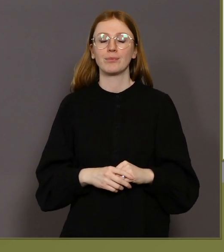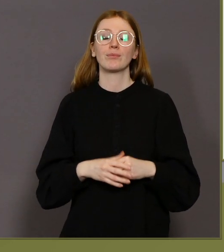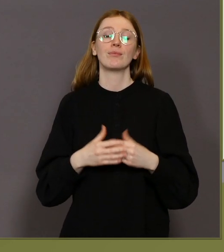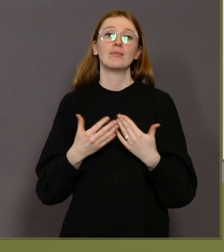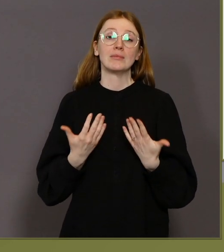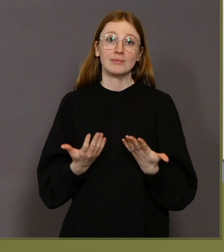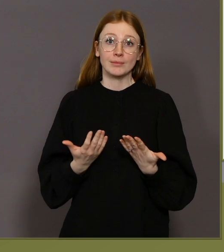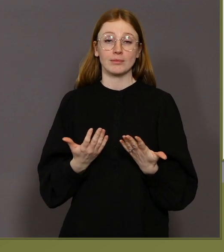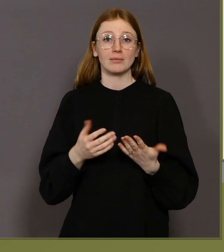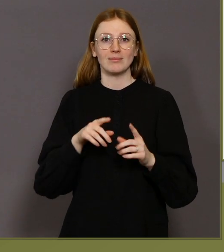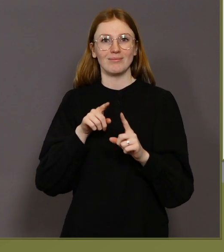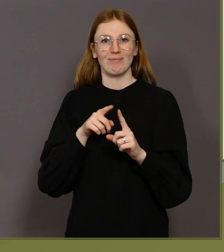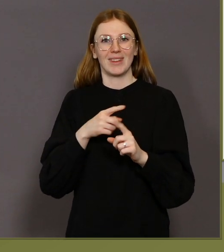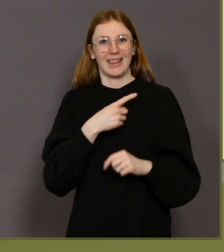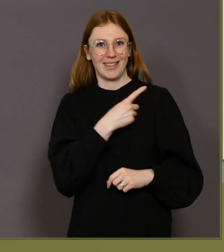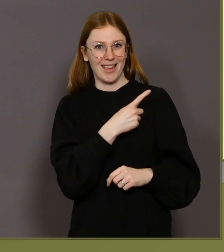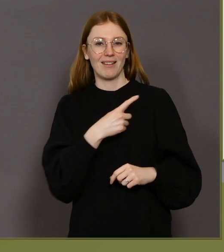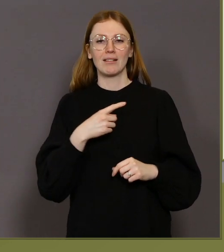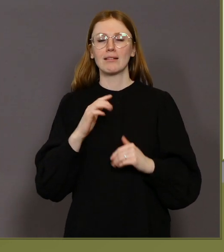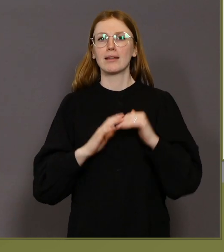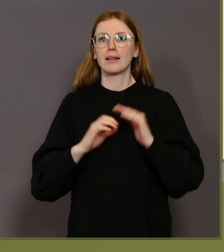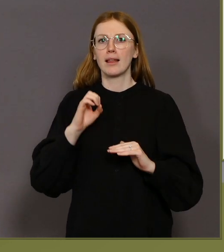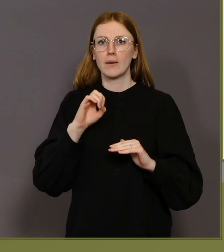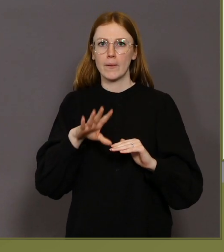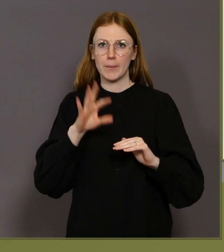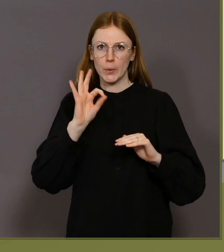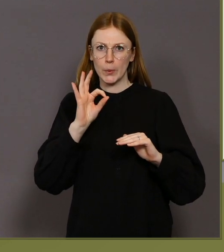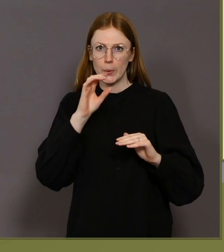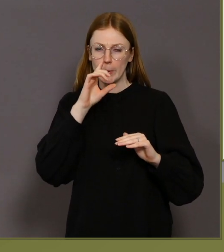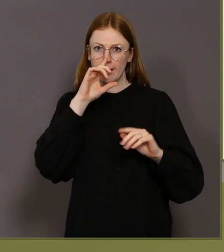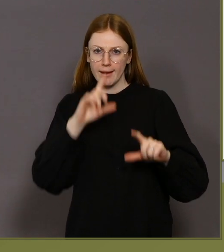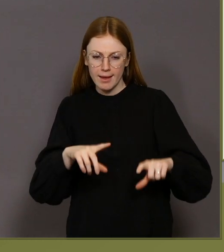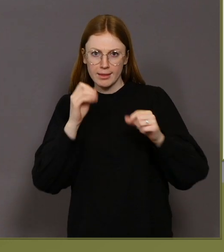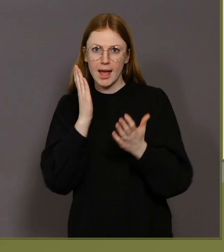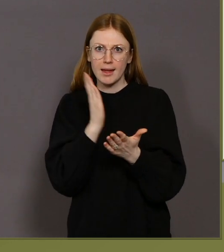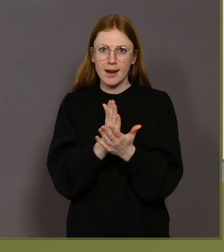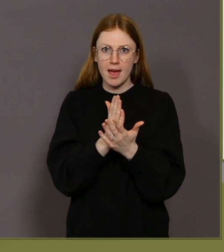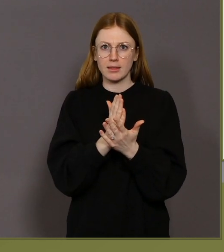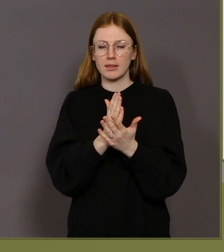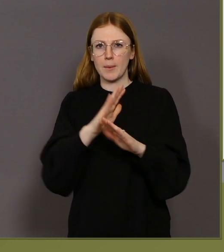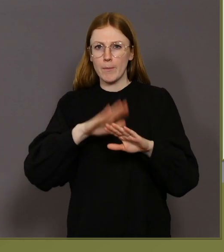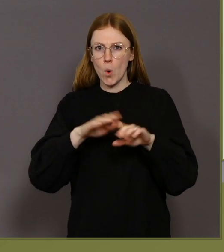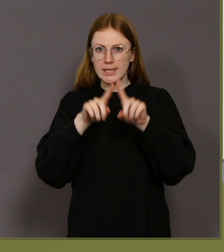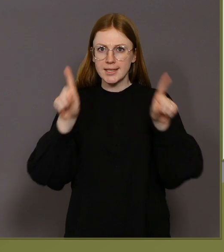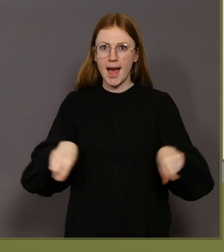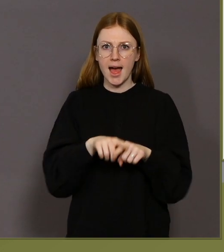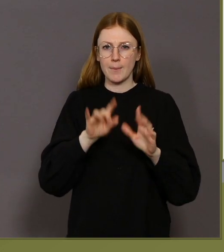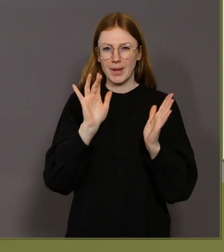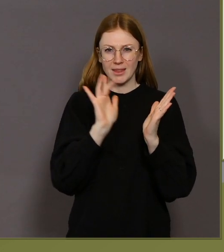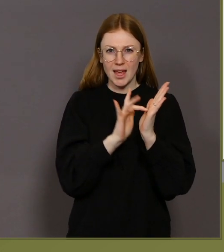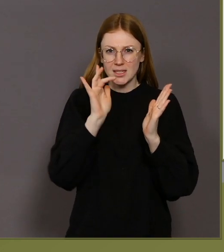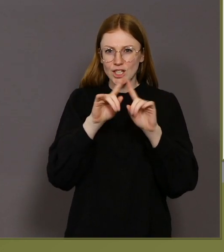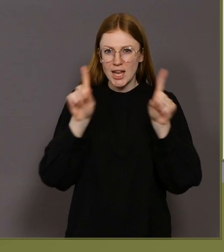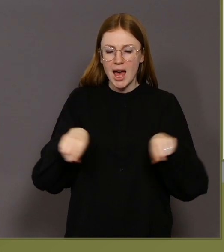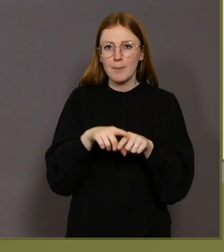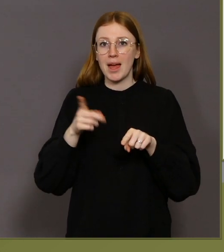about finding your way on a touch screen or finding the right buttons to operate and make